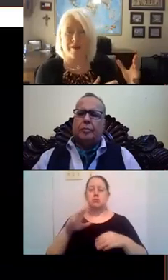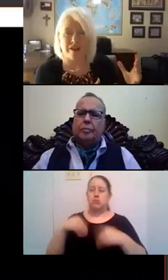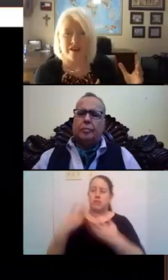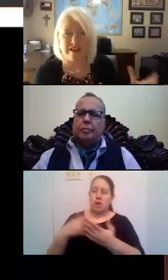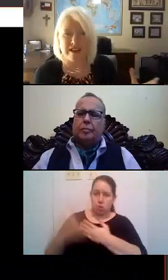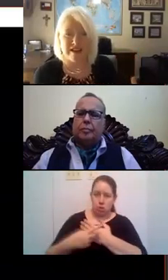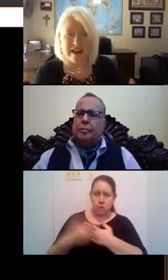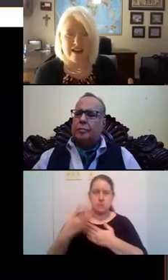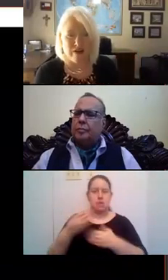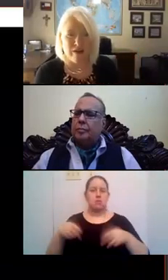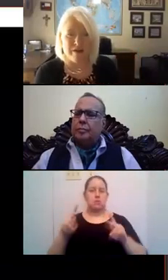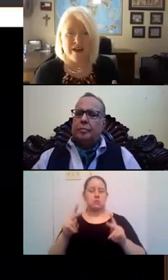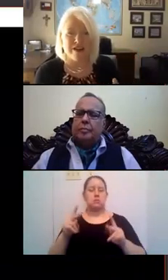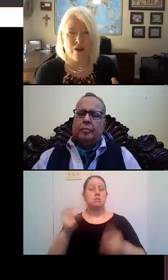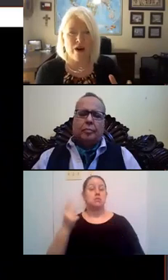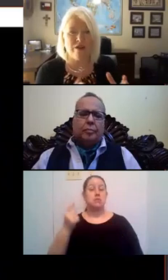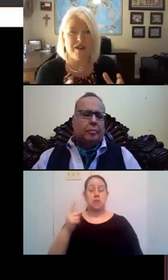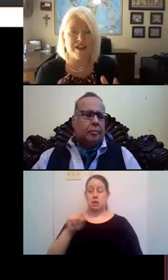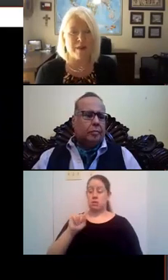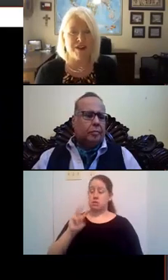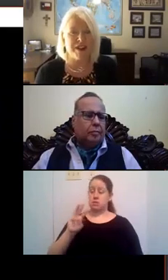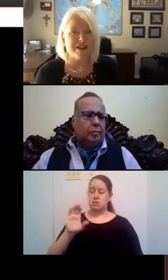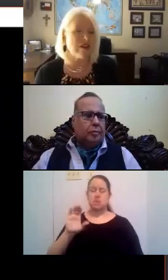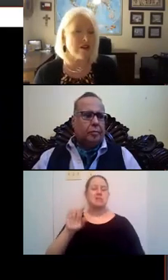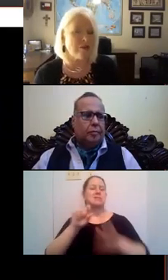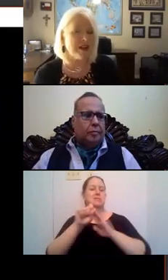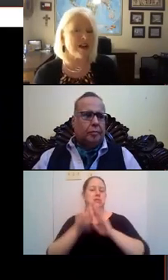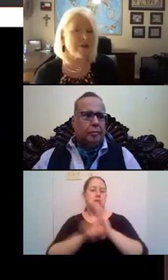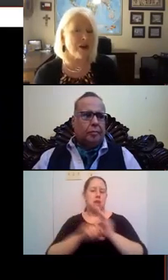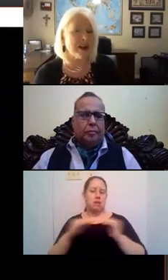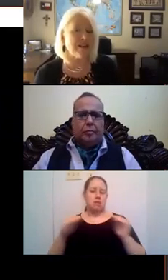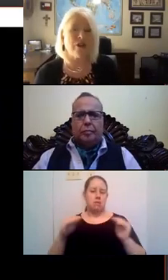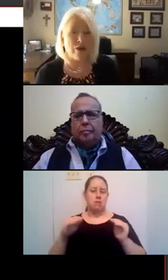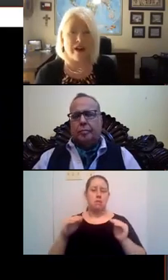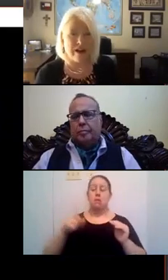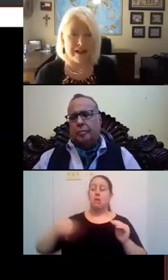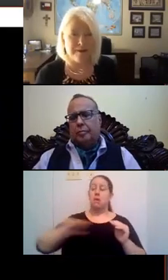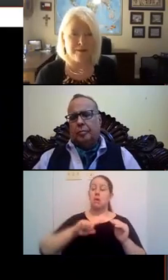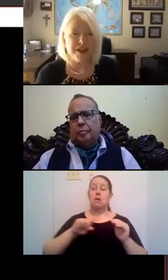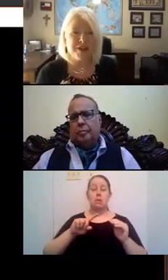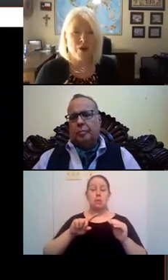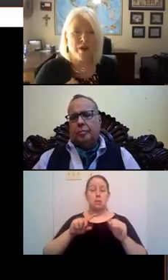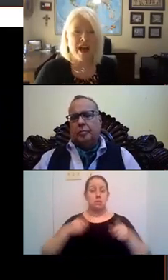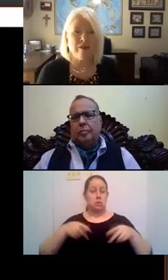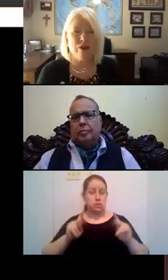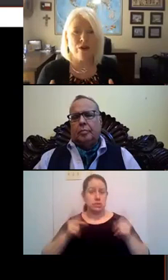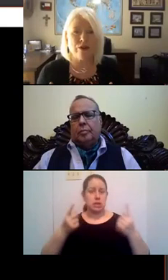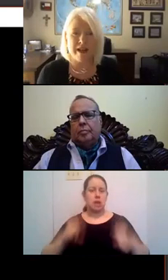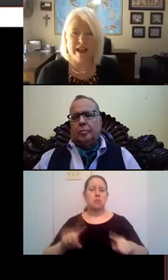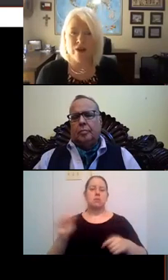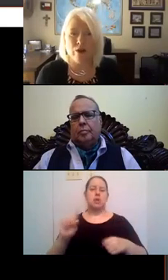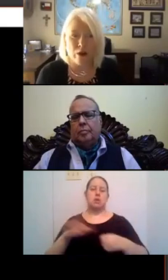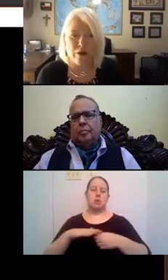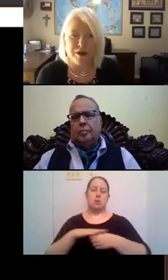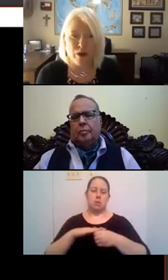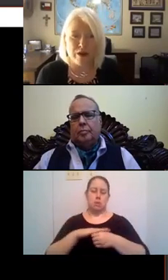Workforce Commission is at the state level. So these opportunities are really afforded at the local area. So So we have